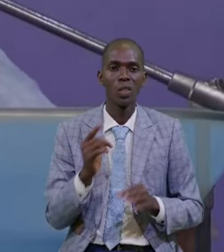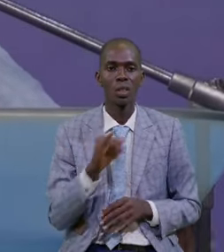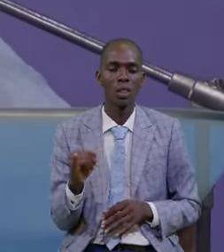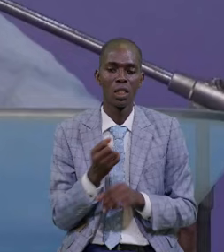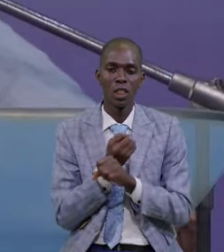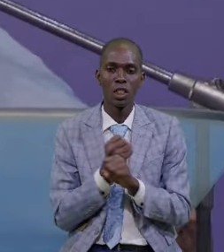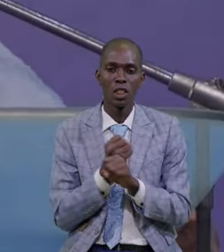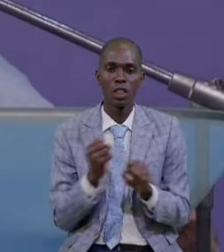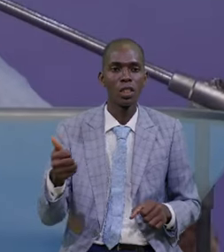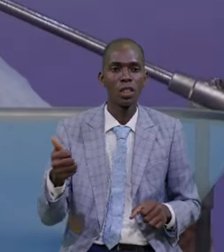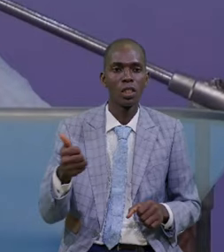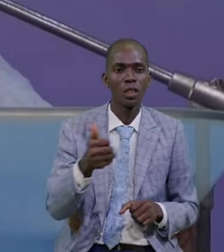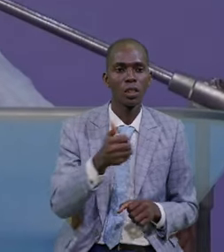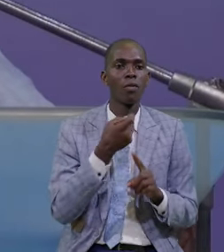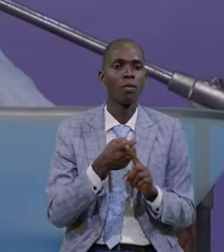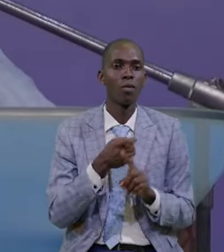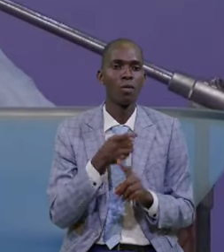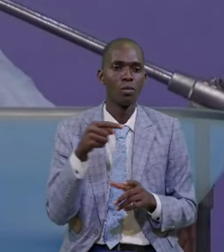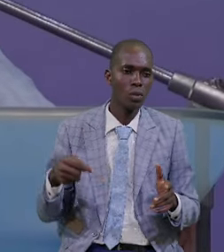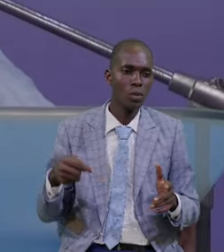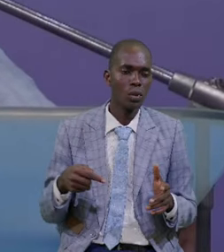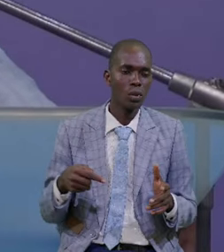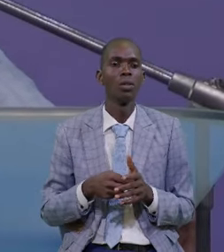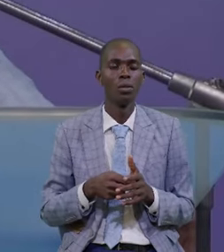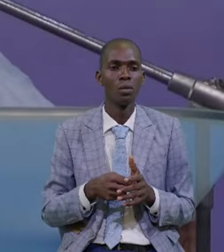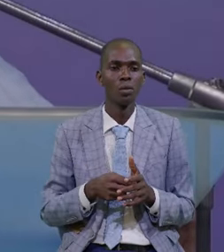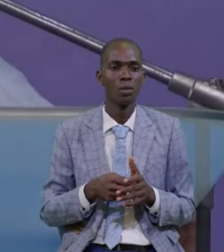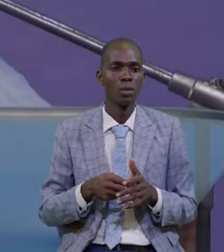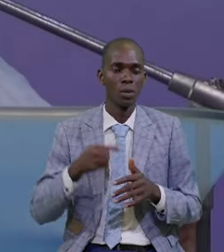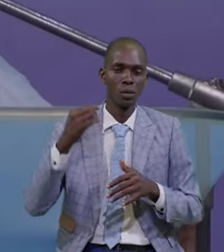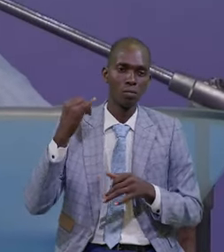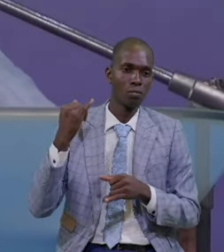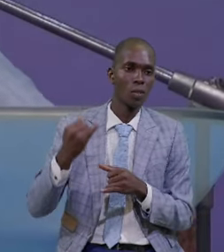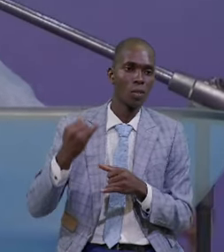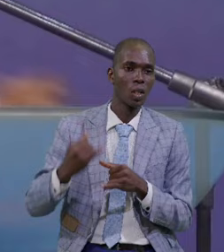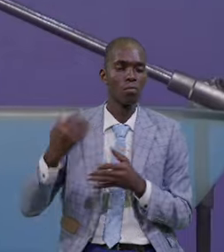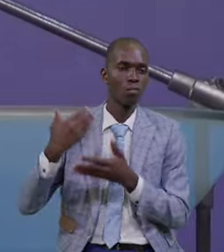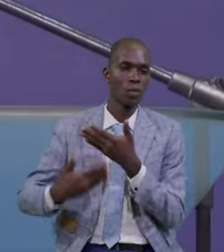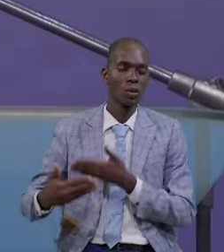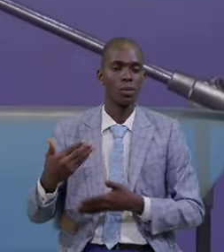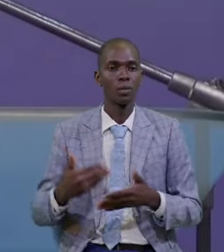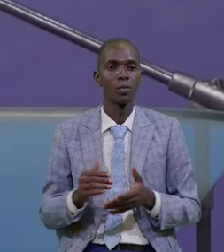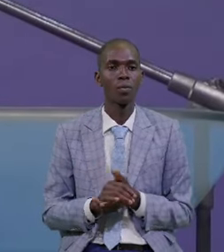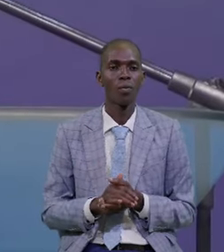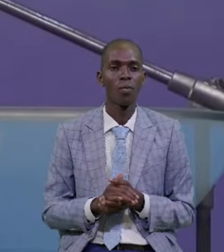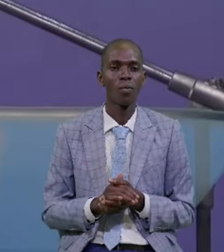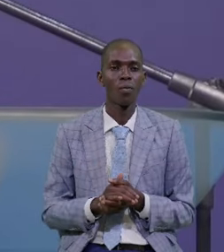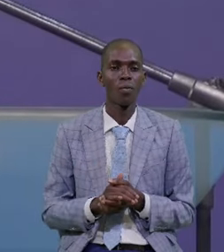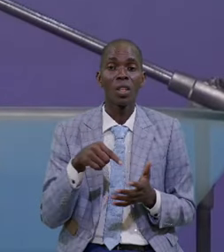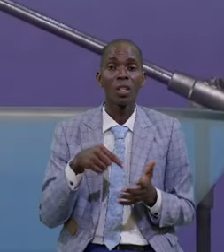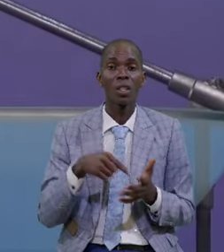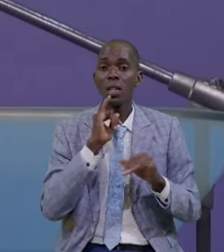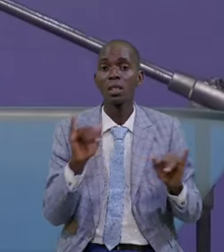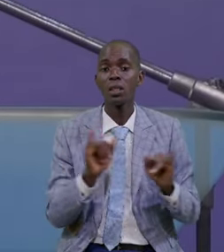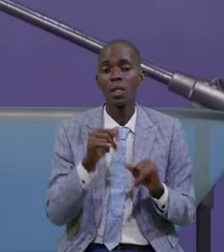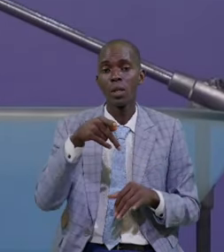save yourselves from this untoward generation. This is the same Peter that could